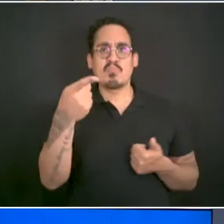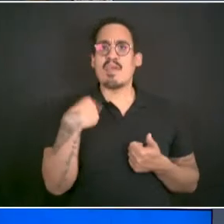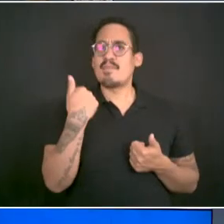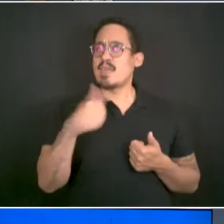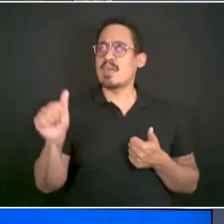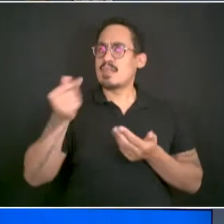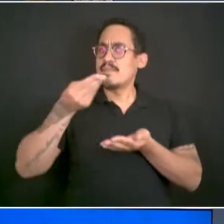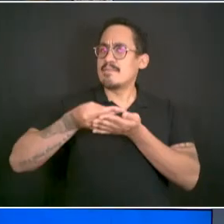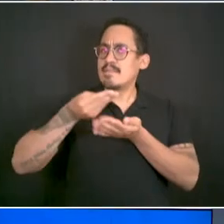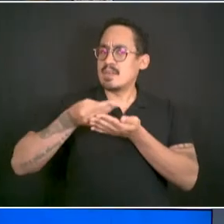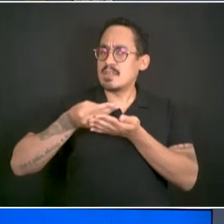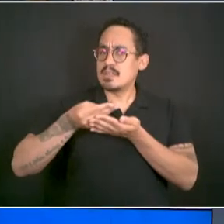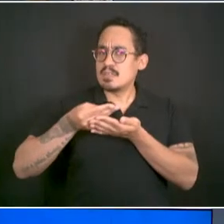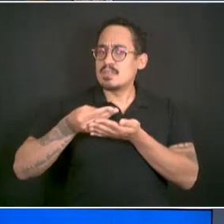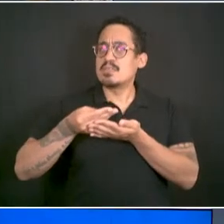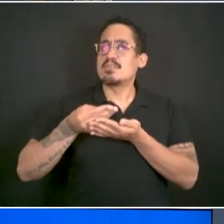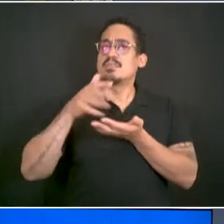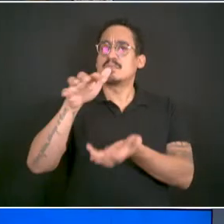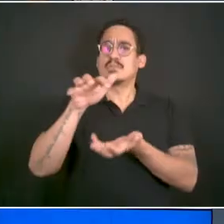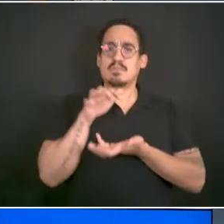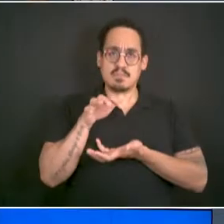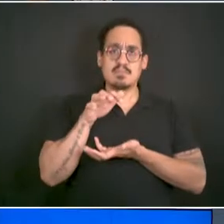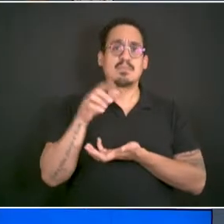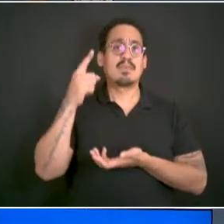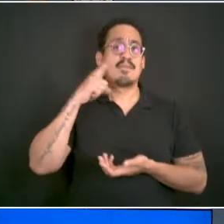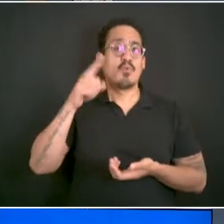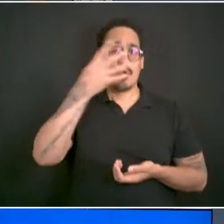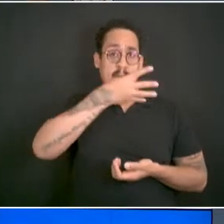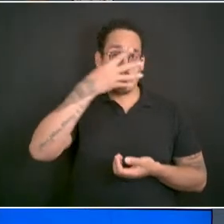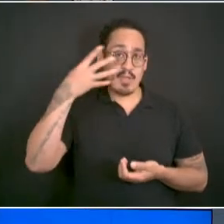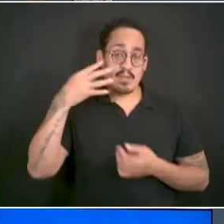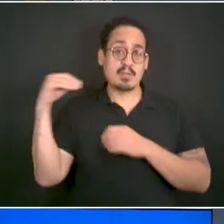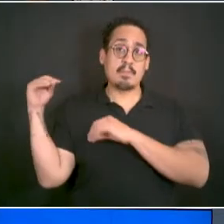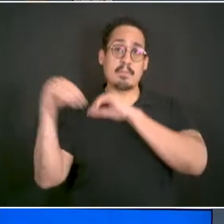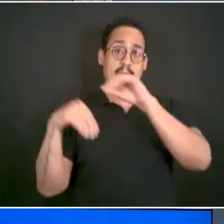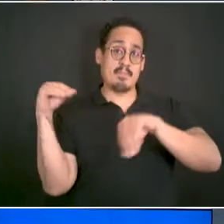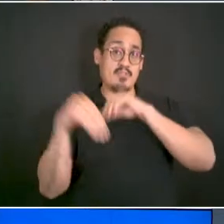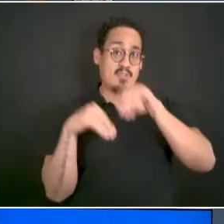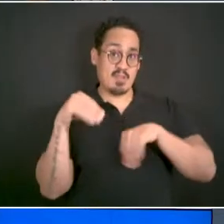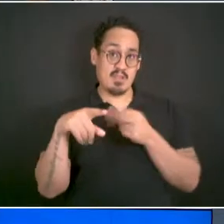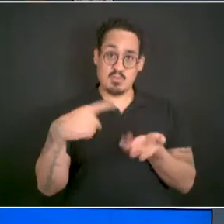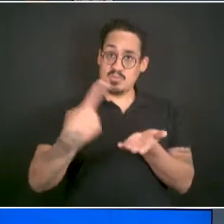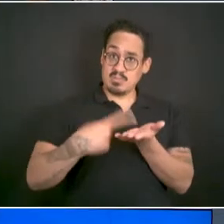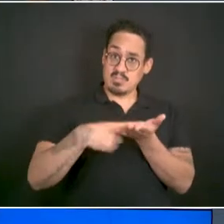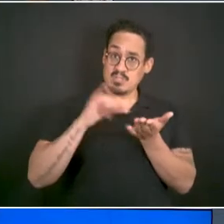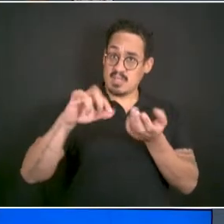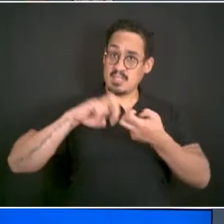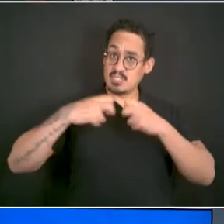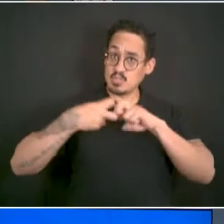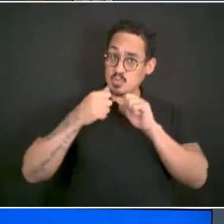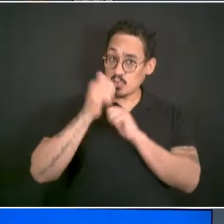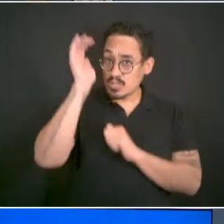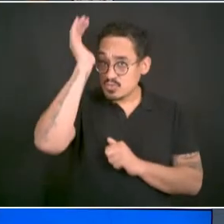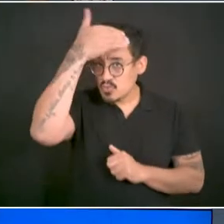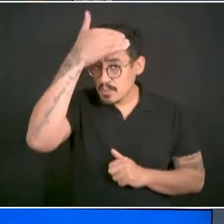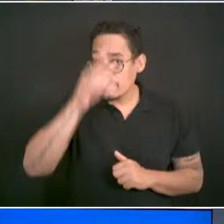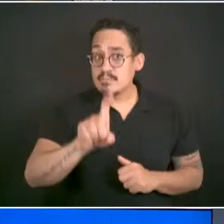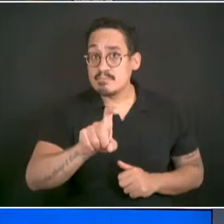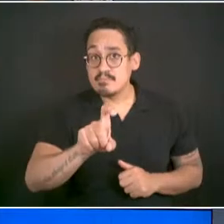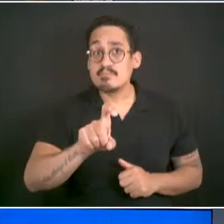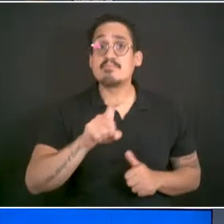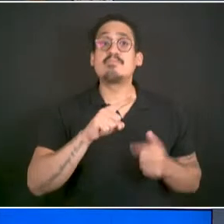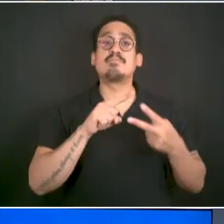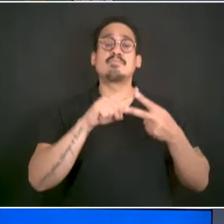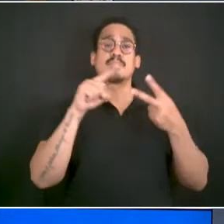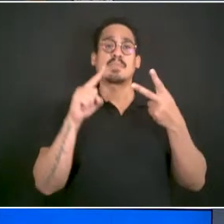President Donald Trump for migrants or anyone in his administration. Did you guys talk about the migrant issue? And then secondly, we're exactly 5 weeks away from the